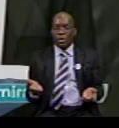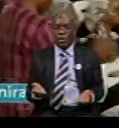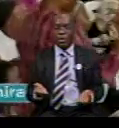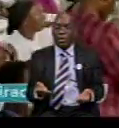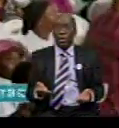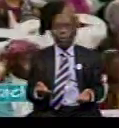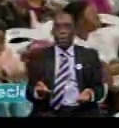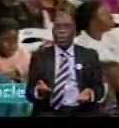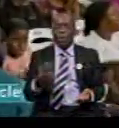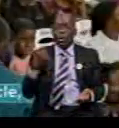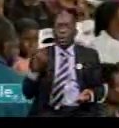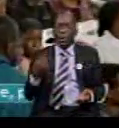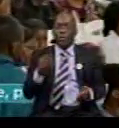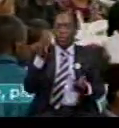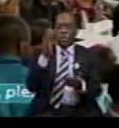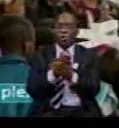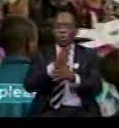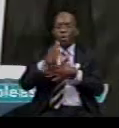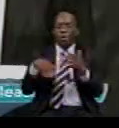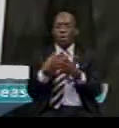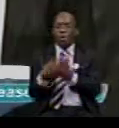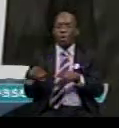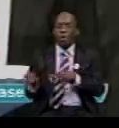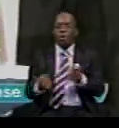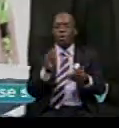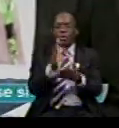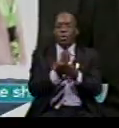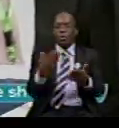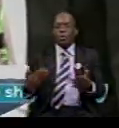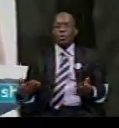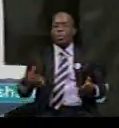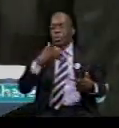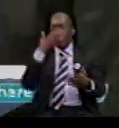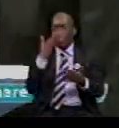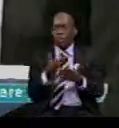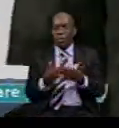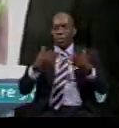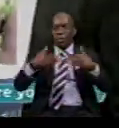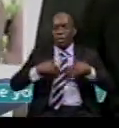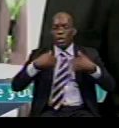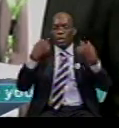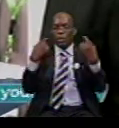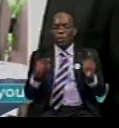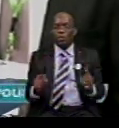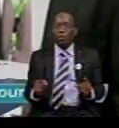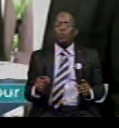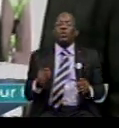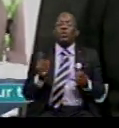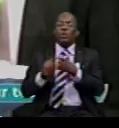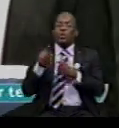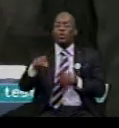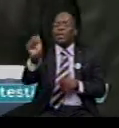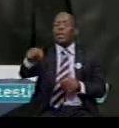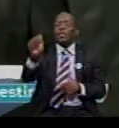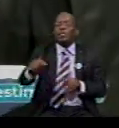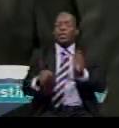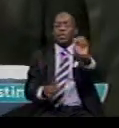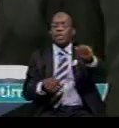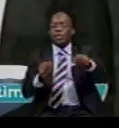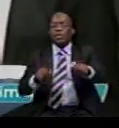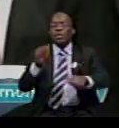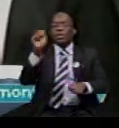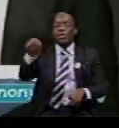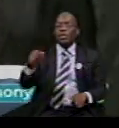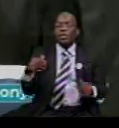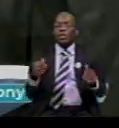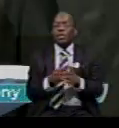now. Something good has happened to you. Yes, you can hear there. Yes, yes. It's happening right there.